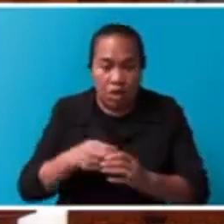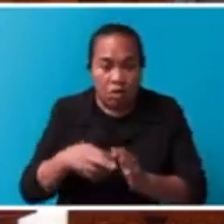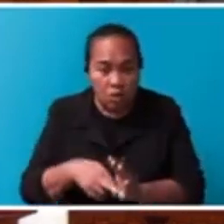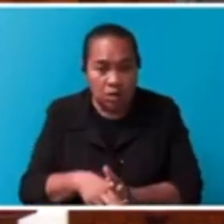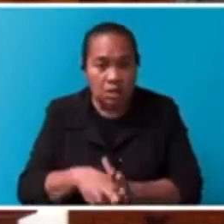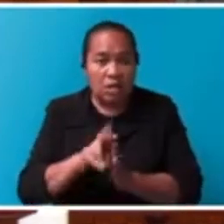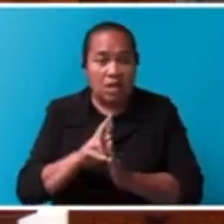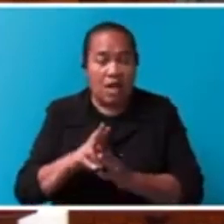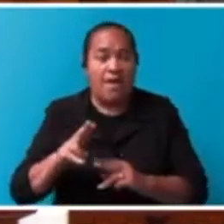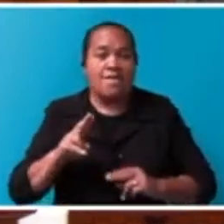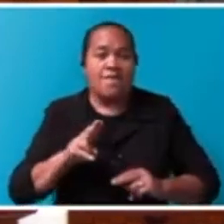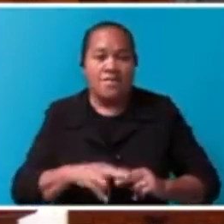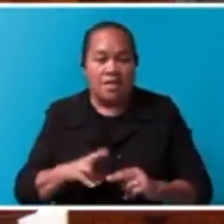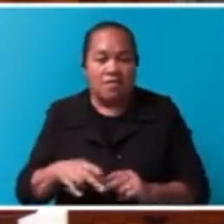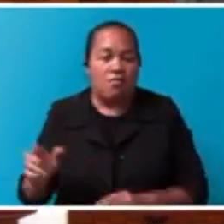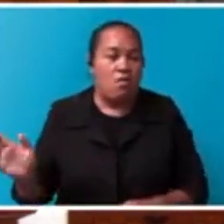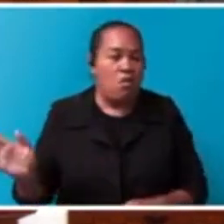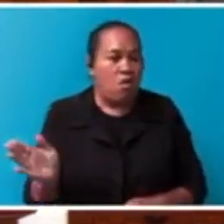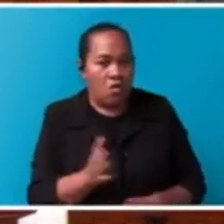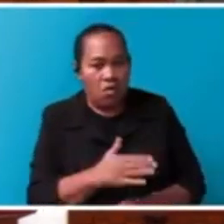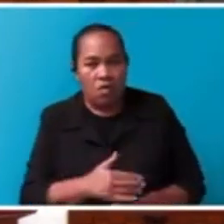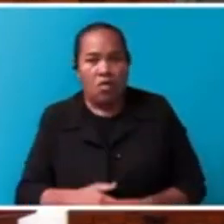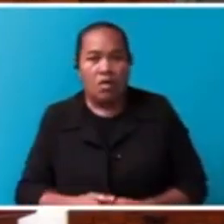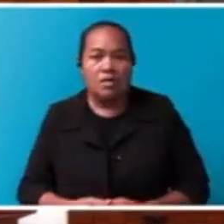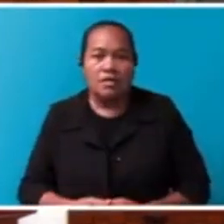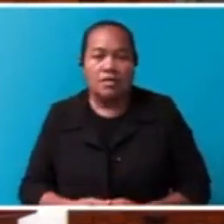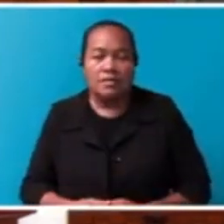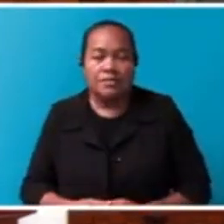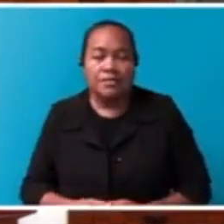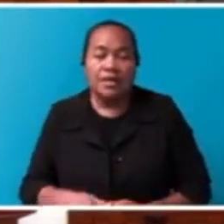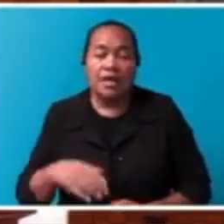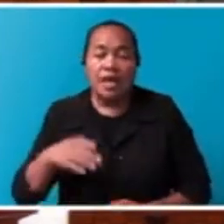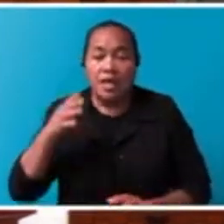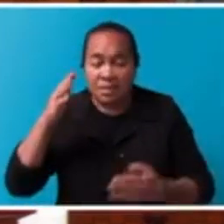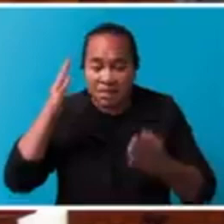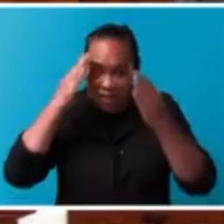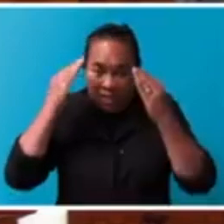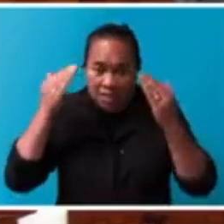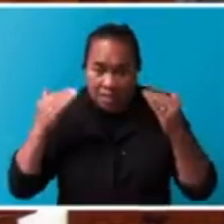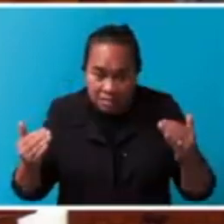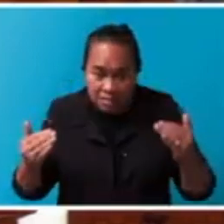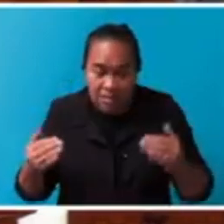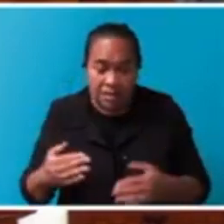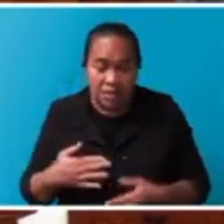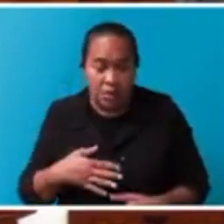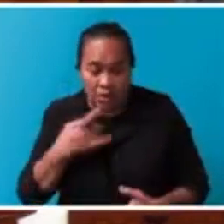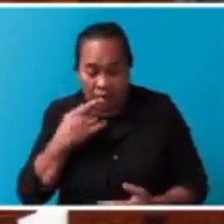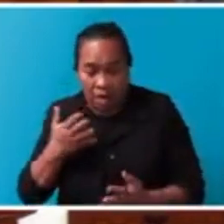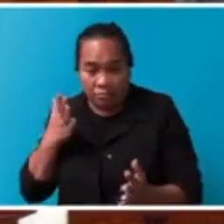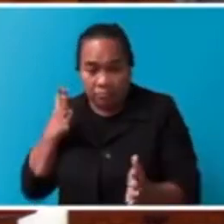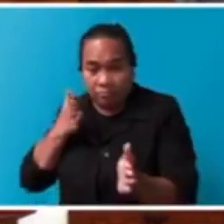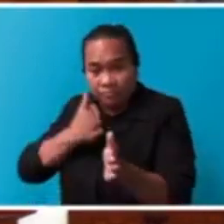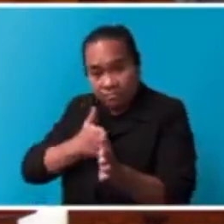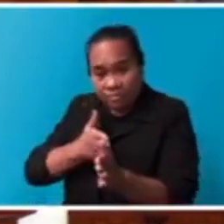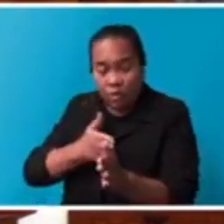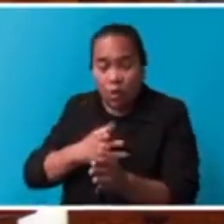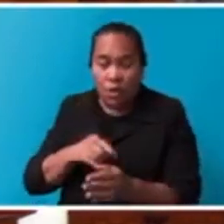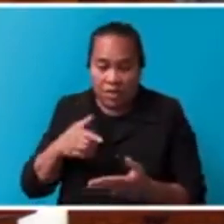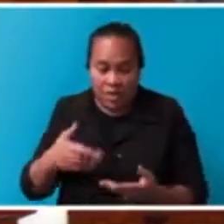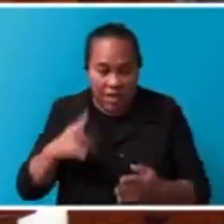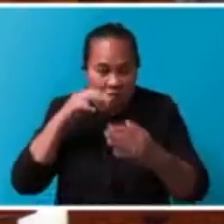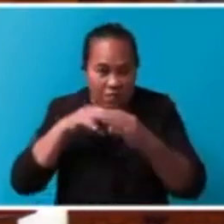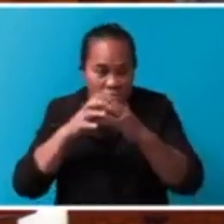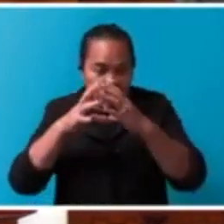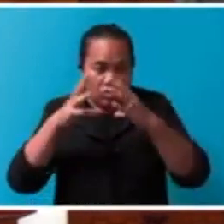Fiji for all. Mr. Speaker, in alignment with the President's vision